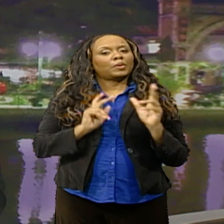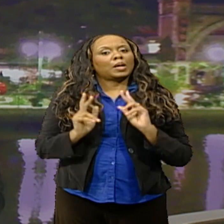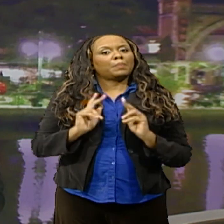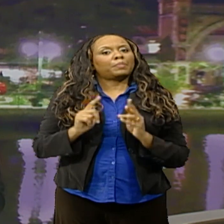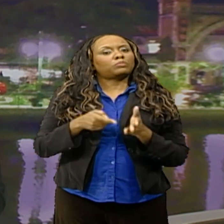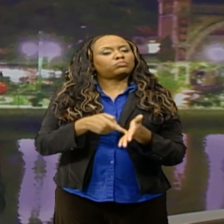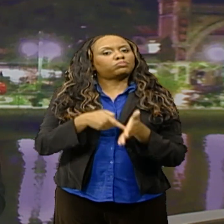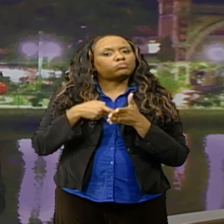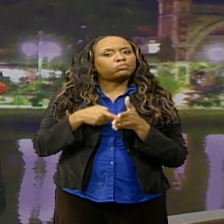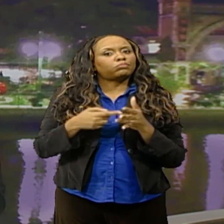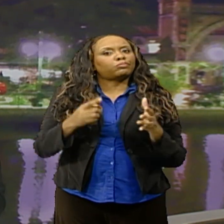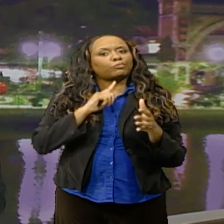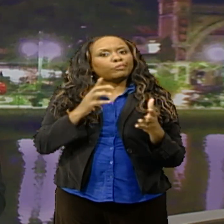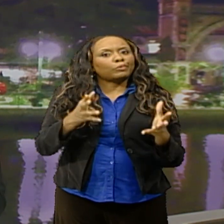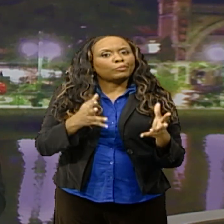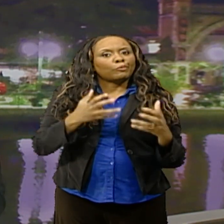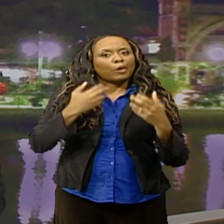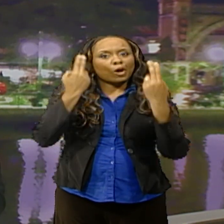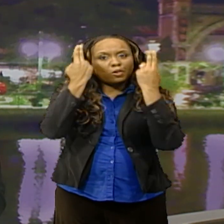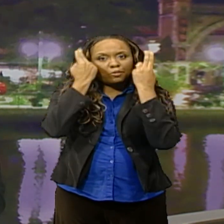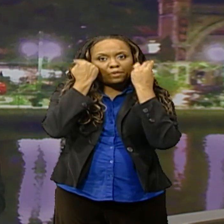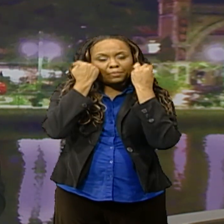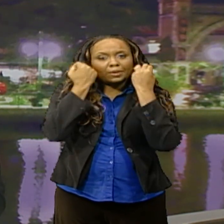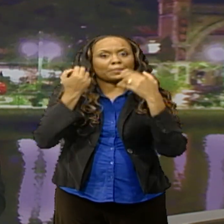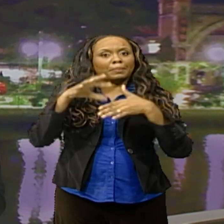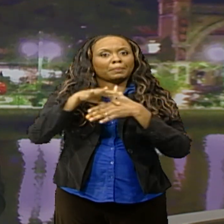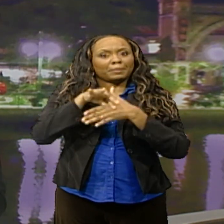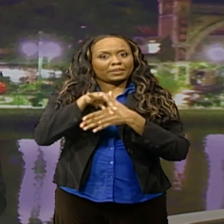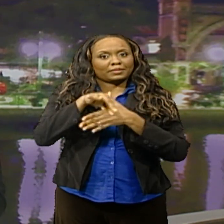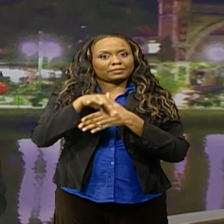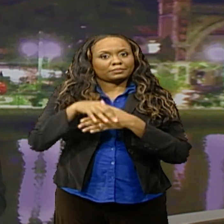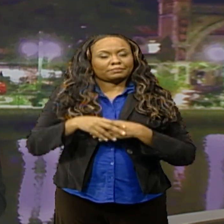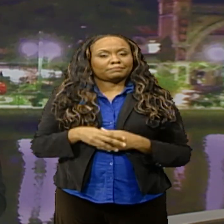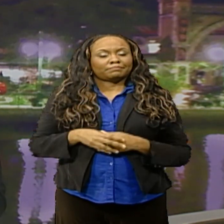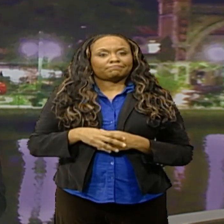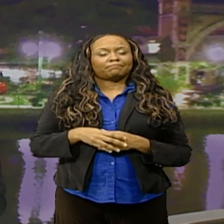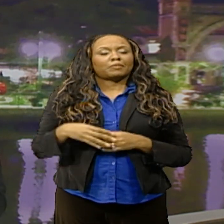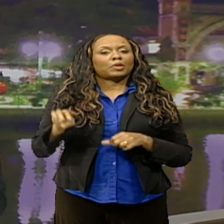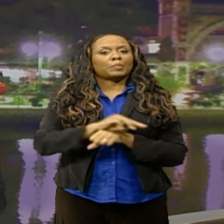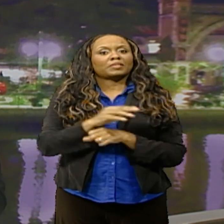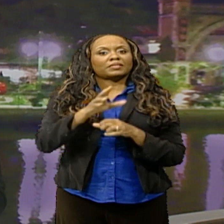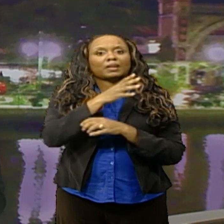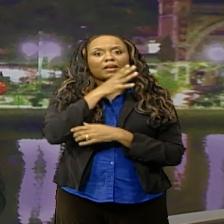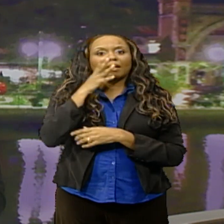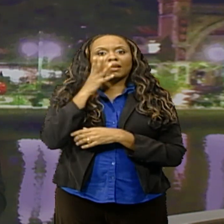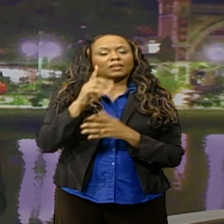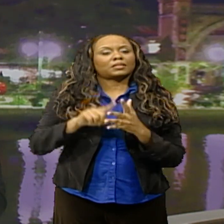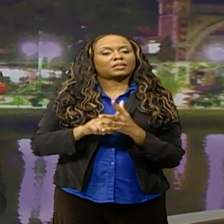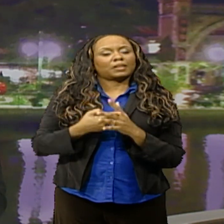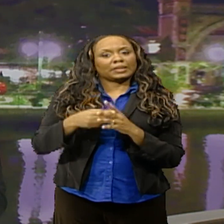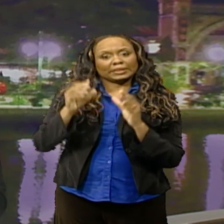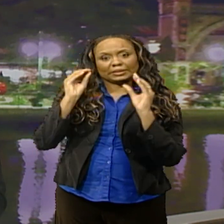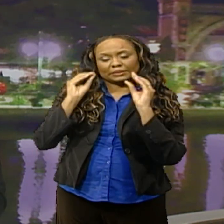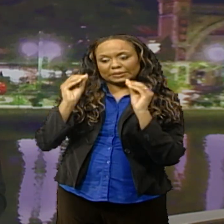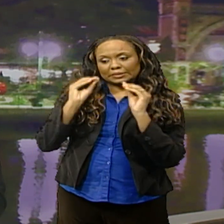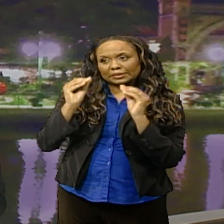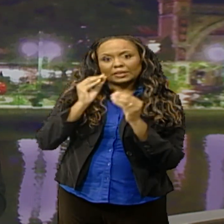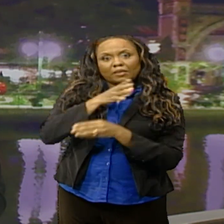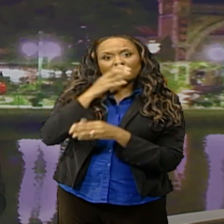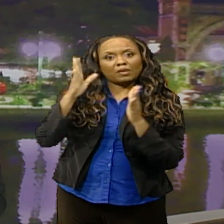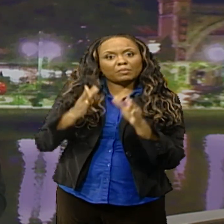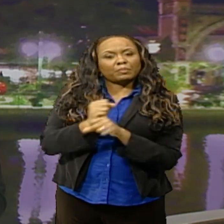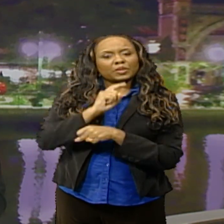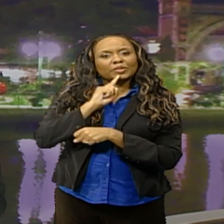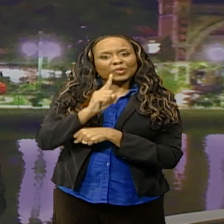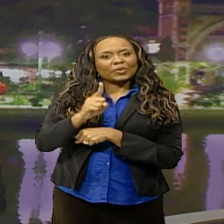growing demand for rabbit meat in Barbados, and the Ministry of Agriculture has started its public education drive for farmers to ensure they